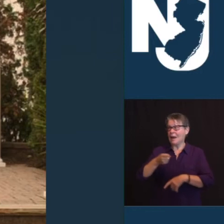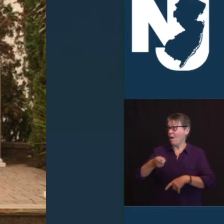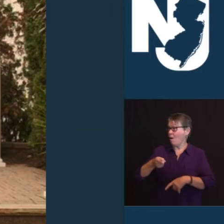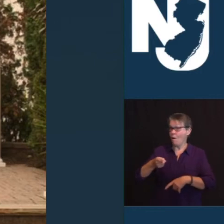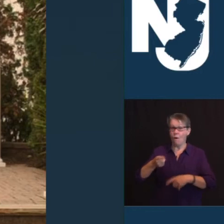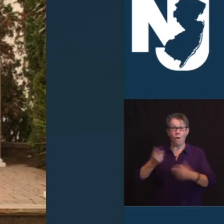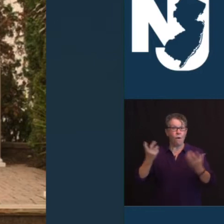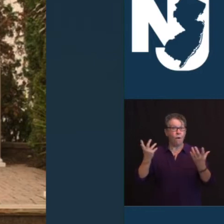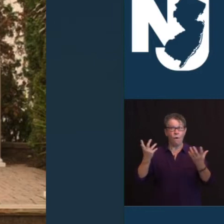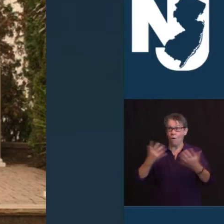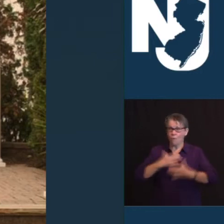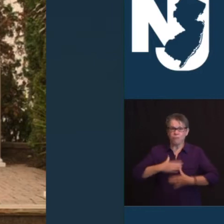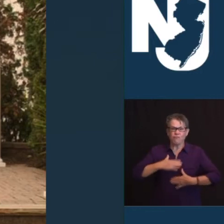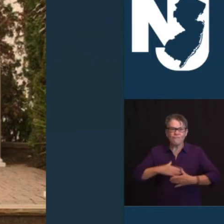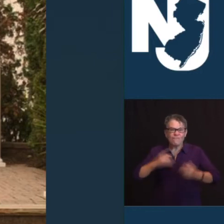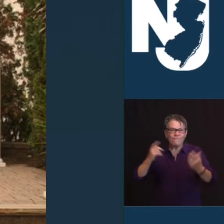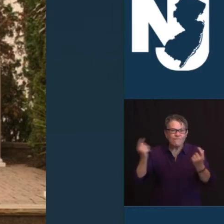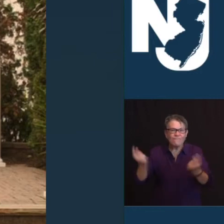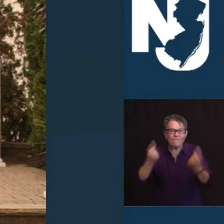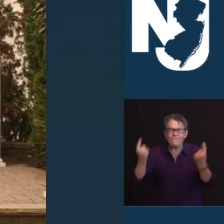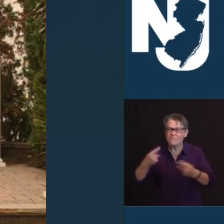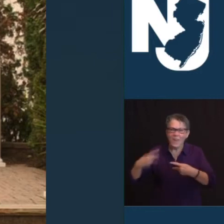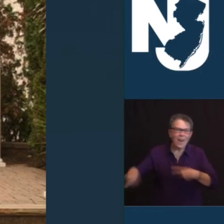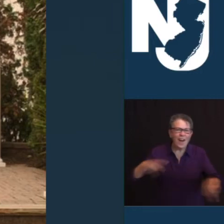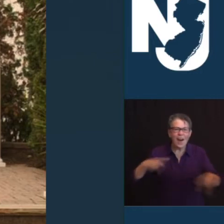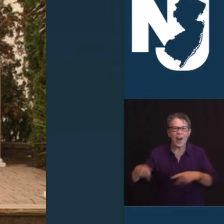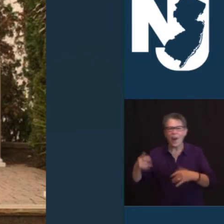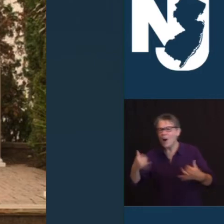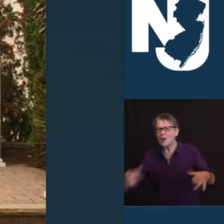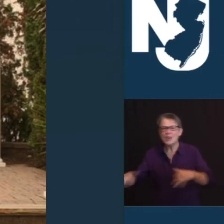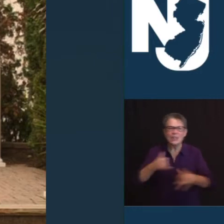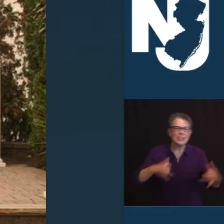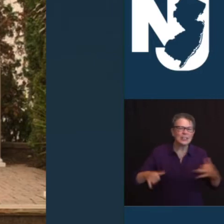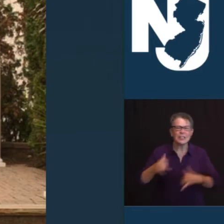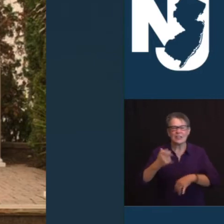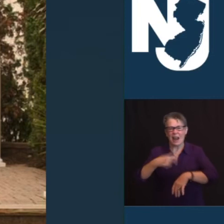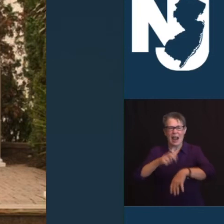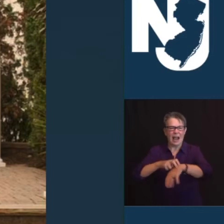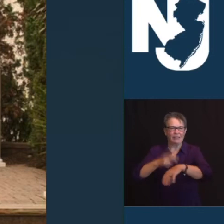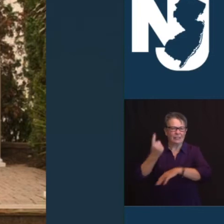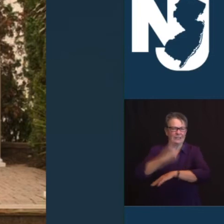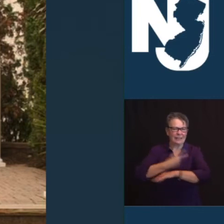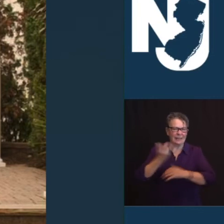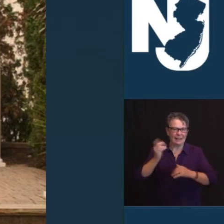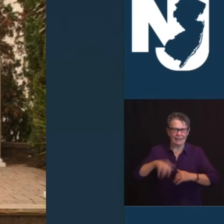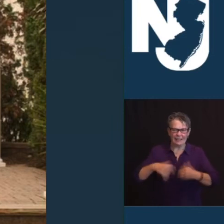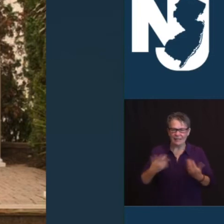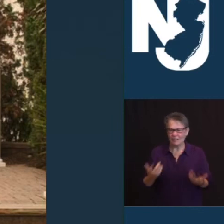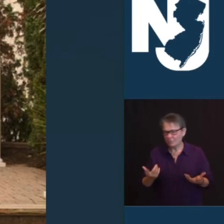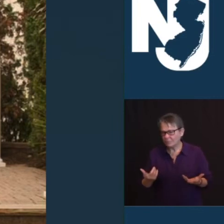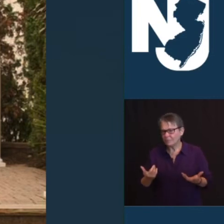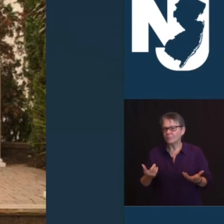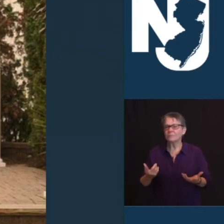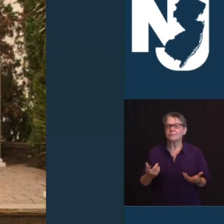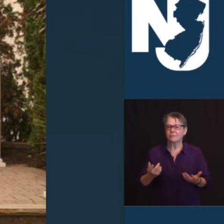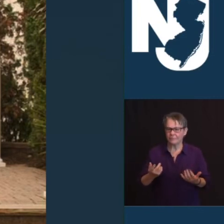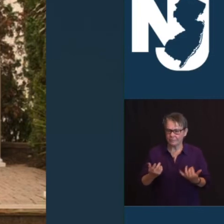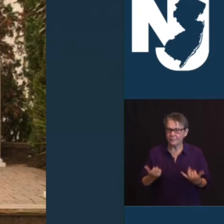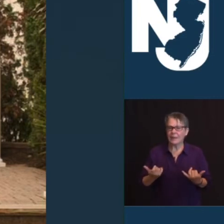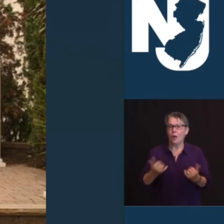coffee for the city's St. Patrick's Day parade. Anna is now reunited with her husband, Pasquale, who passed